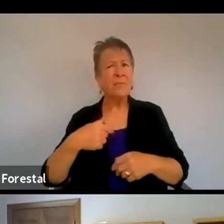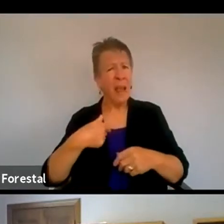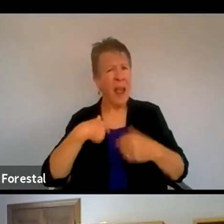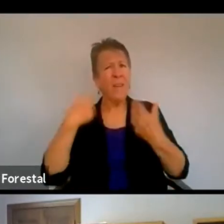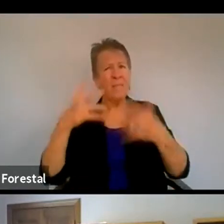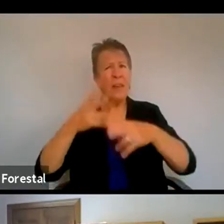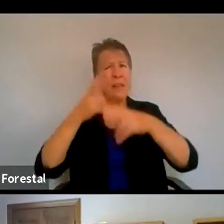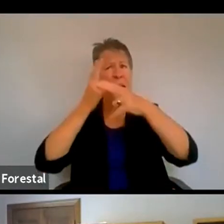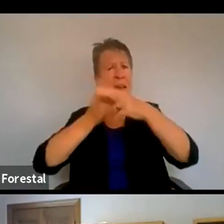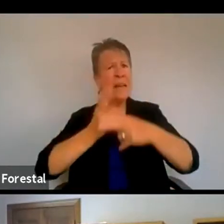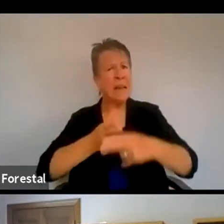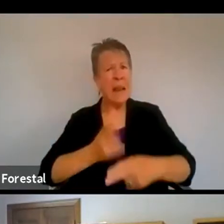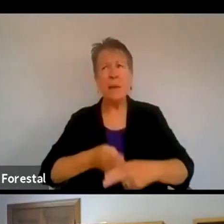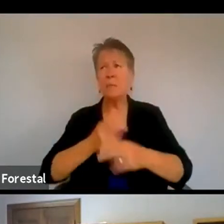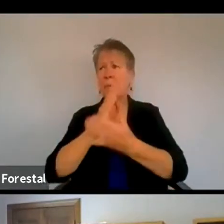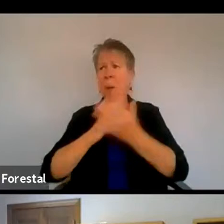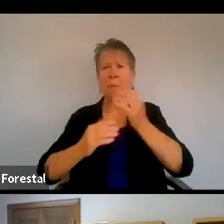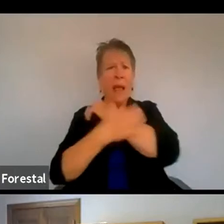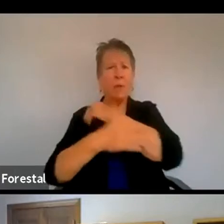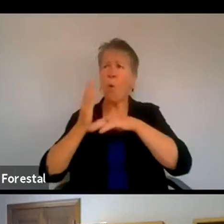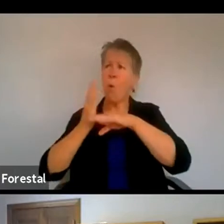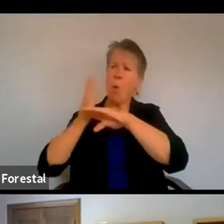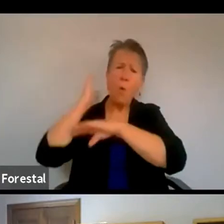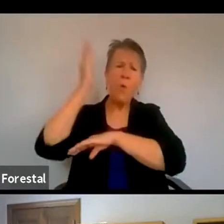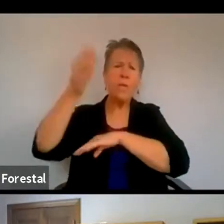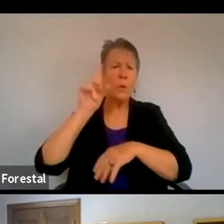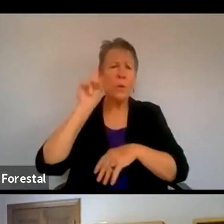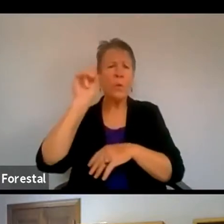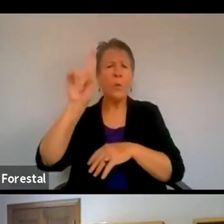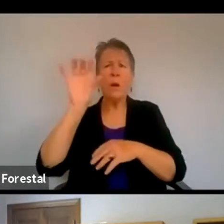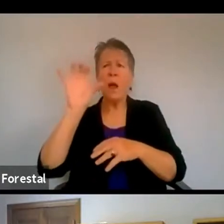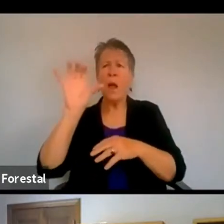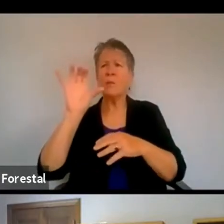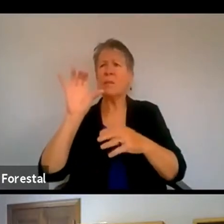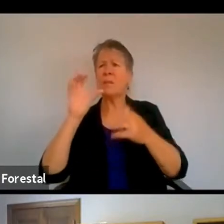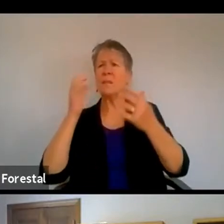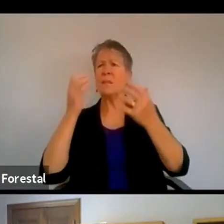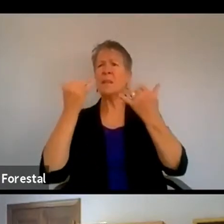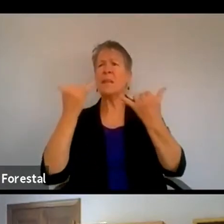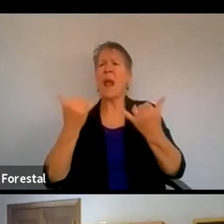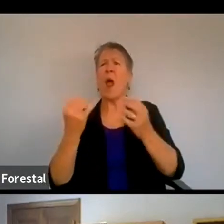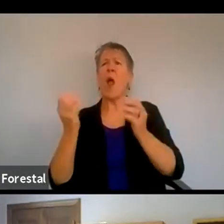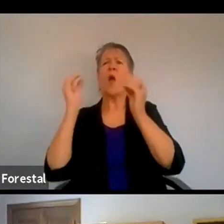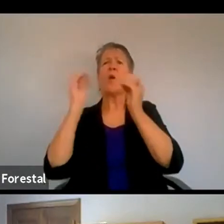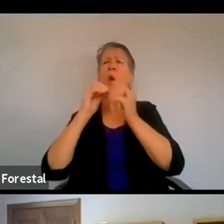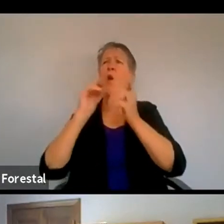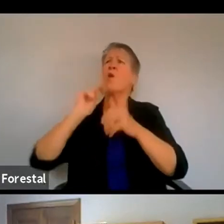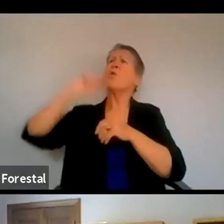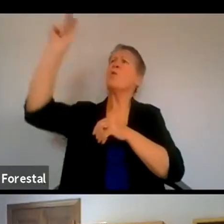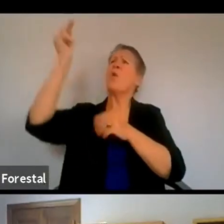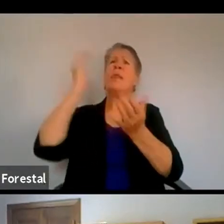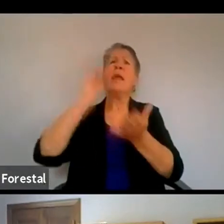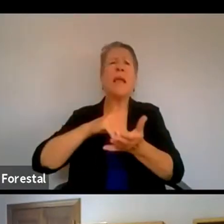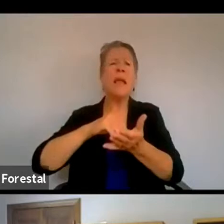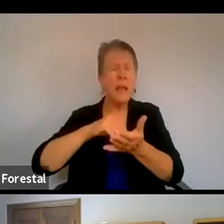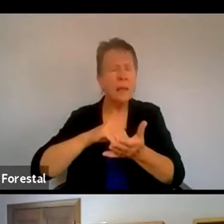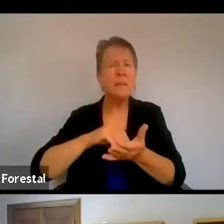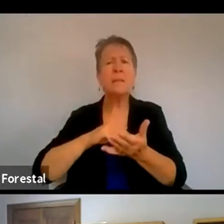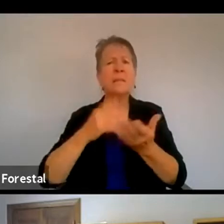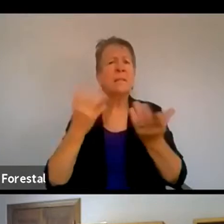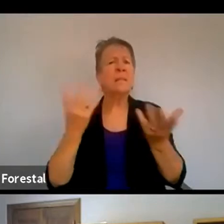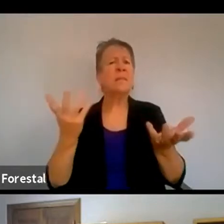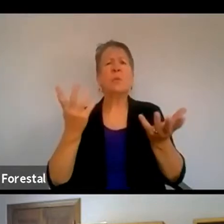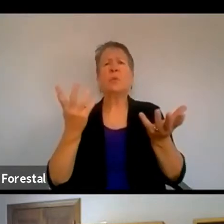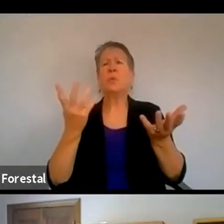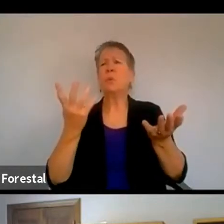shifted back to the north, and I'm not suggesting Ocean and Monmouth still don't have cases, because they do, but those are now